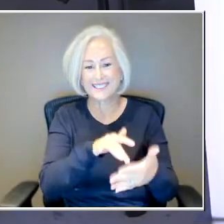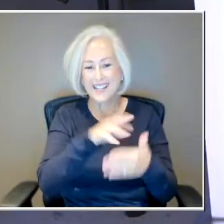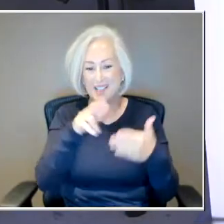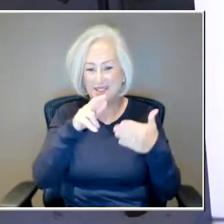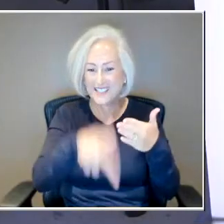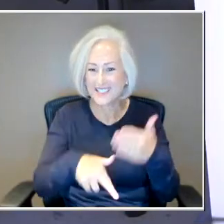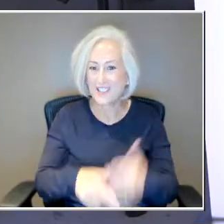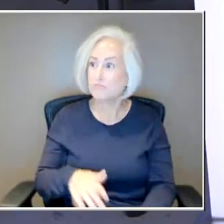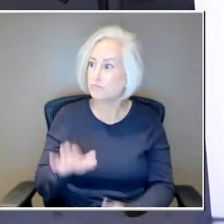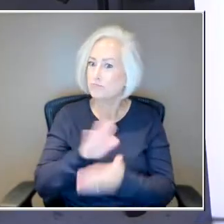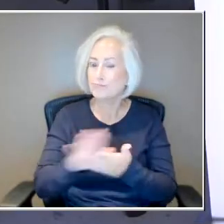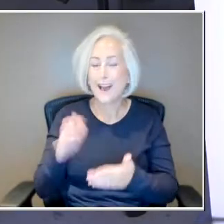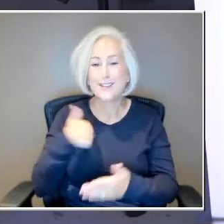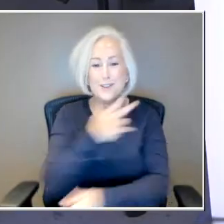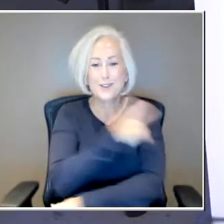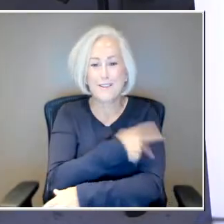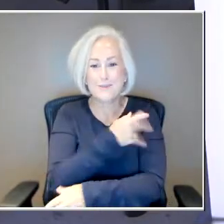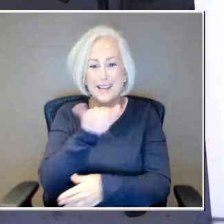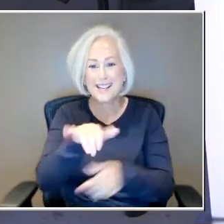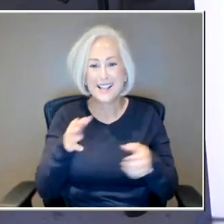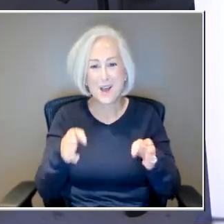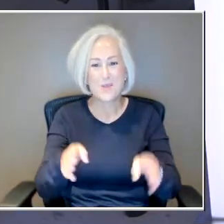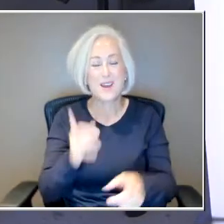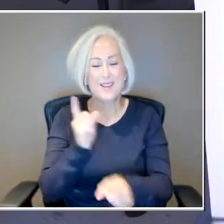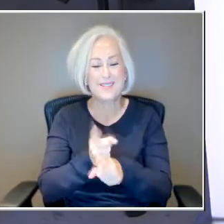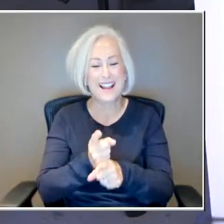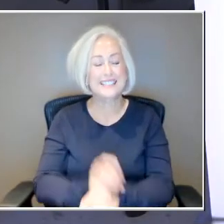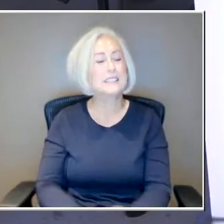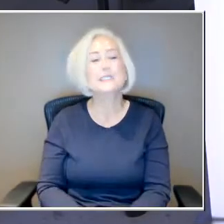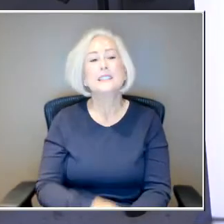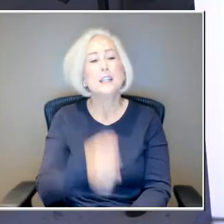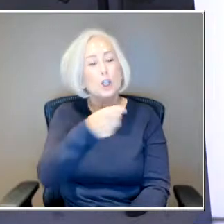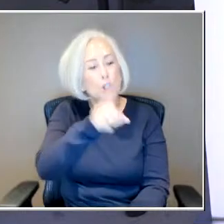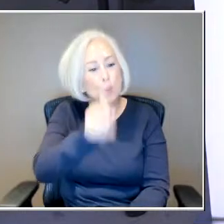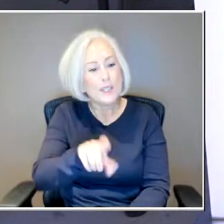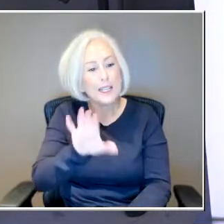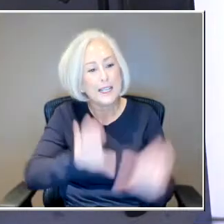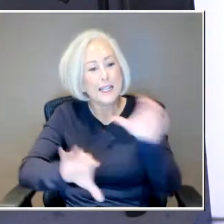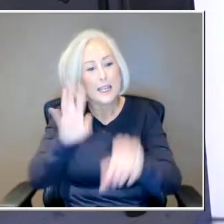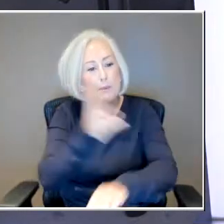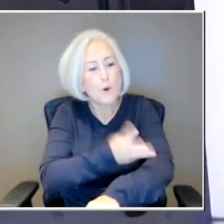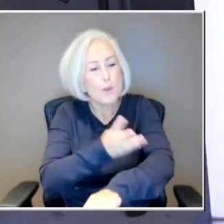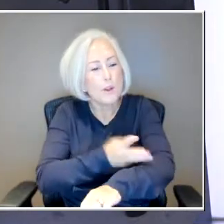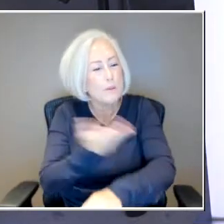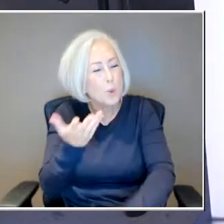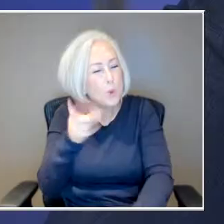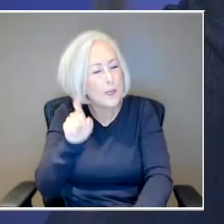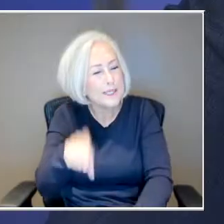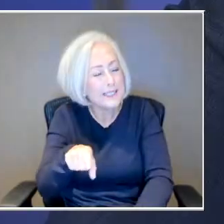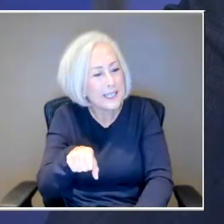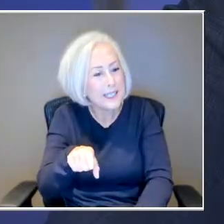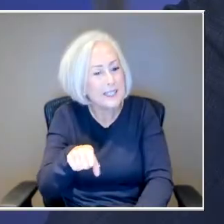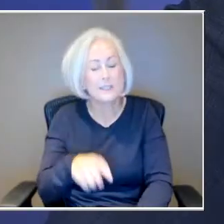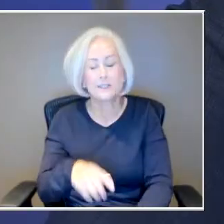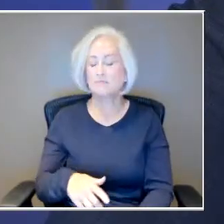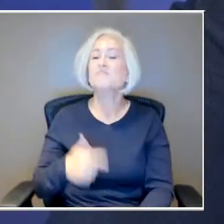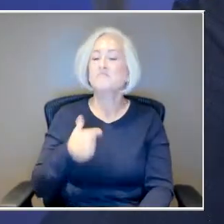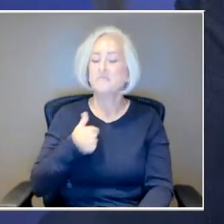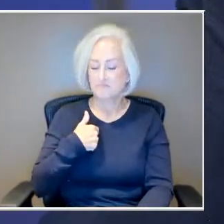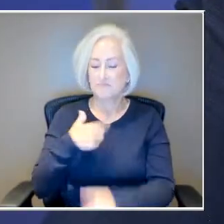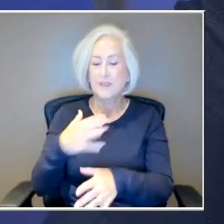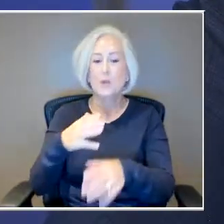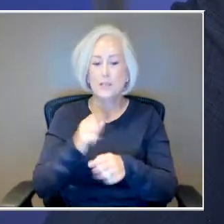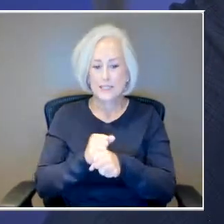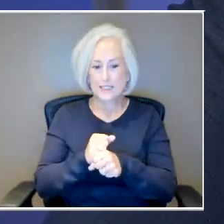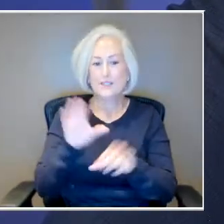patients like that, isn't it, Doc? I know. It is. So did you need chemo next? What was next? What was the next process? I received chemo immediately